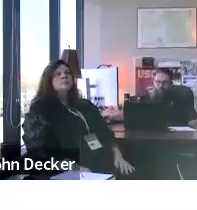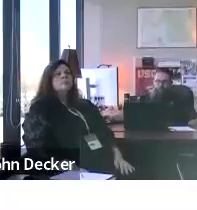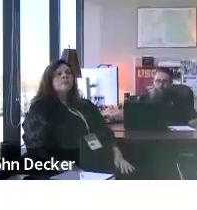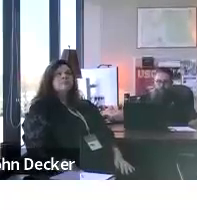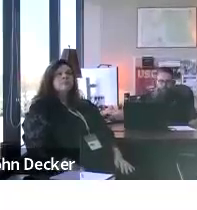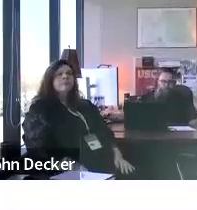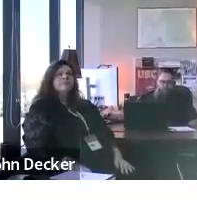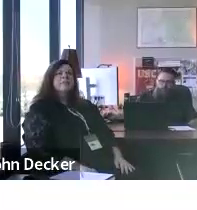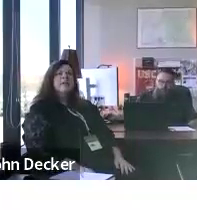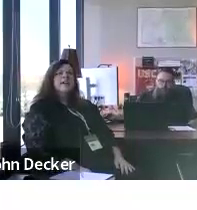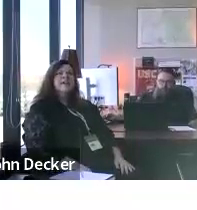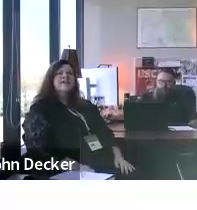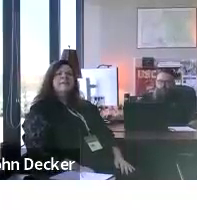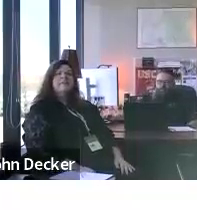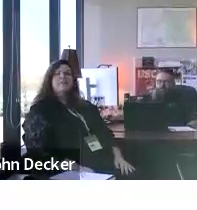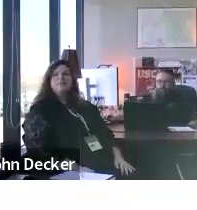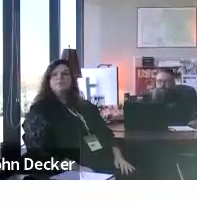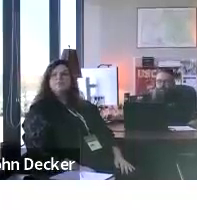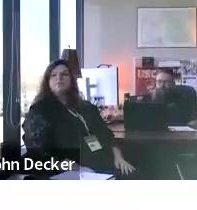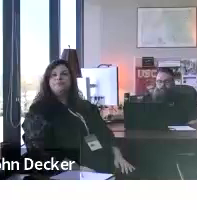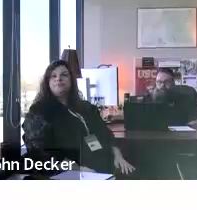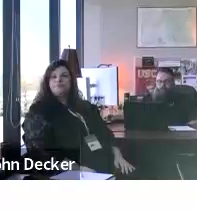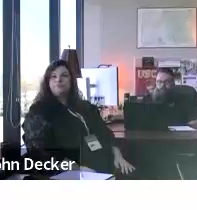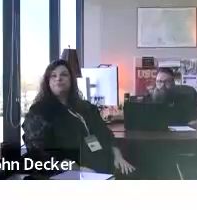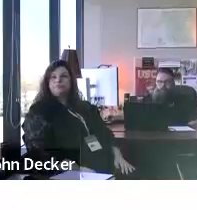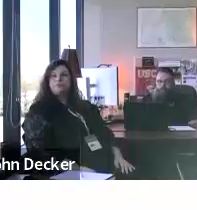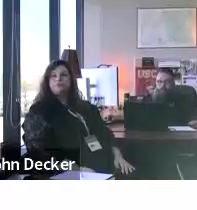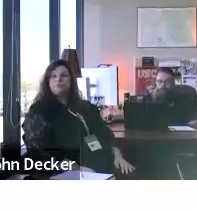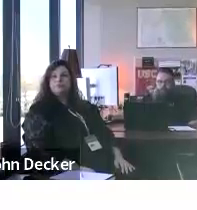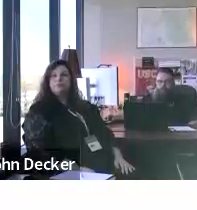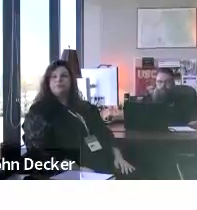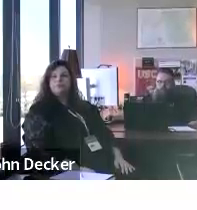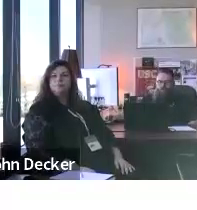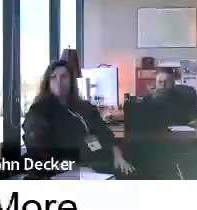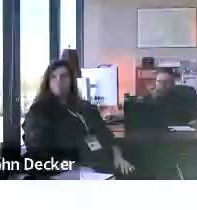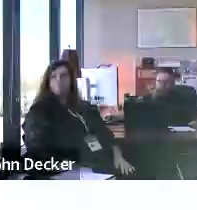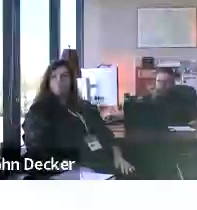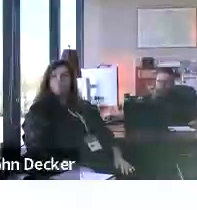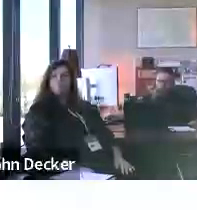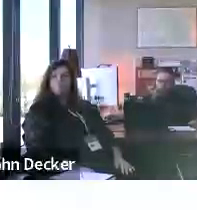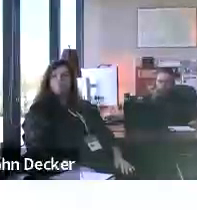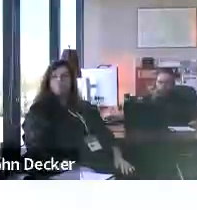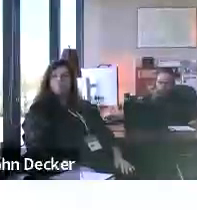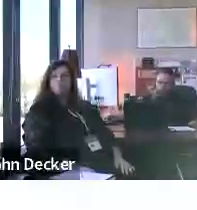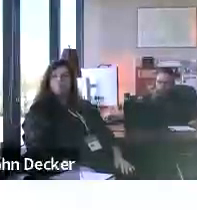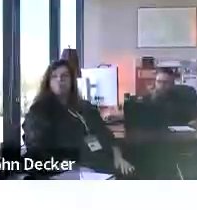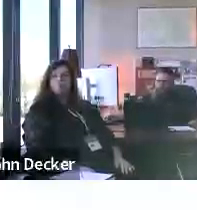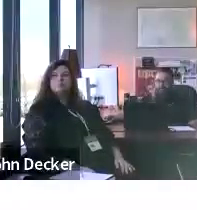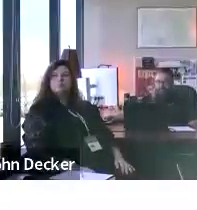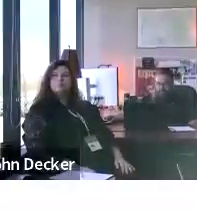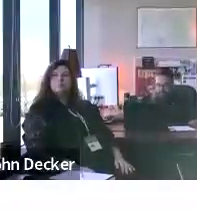Now, there will be, I'm sure, other quality incentives that get put in place by the department, but for right now, that is what they have put in